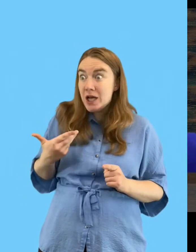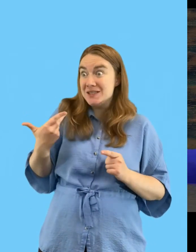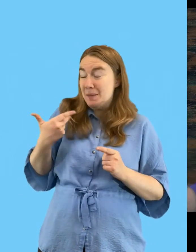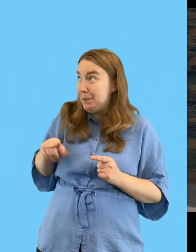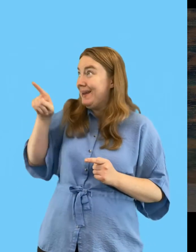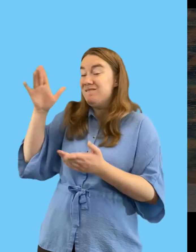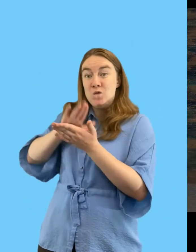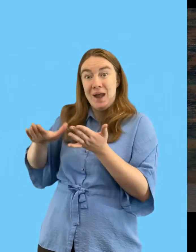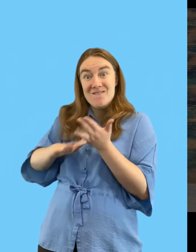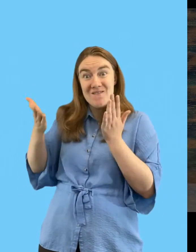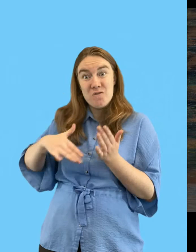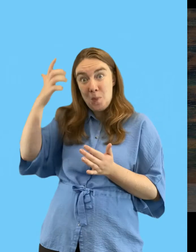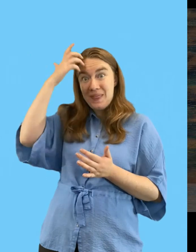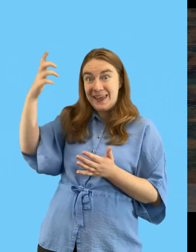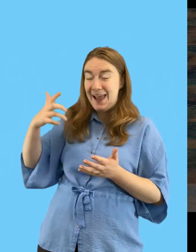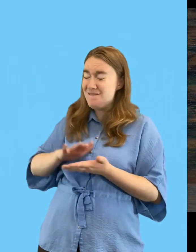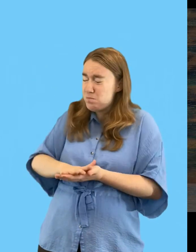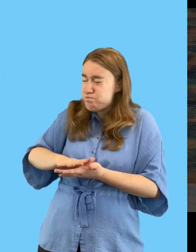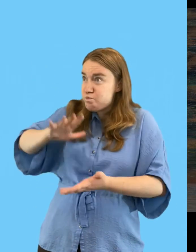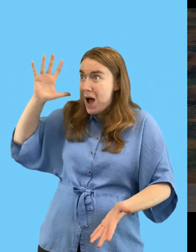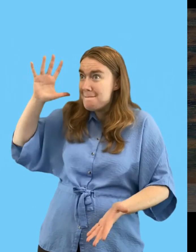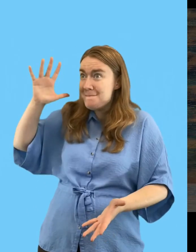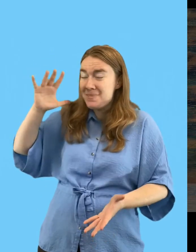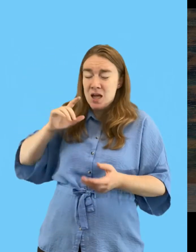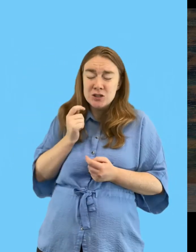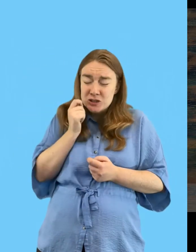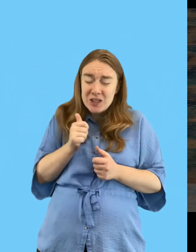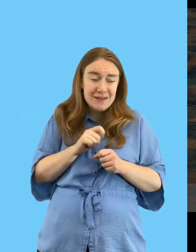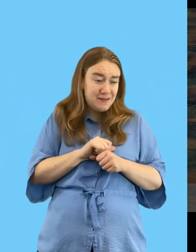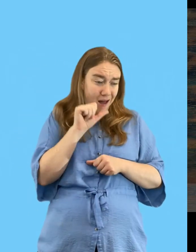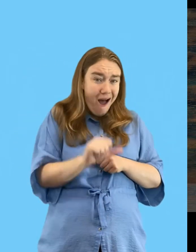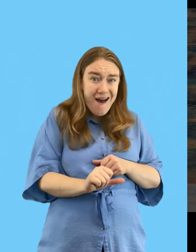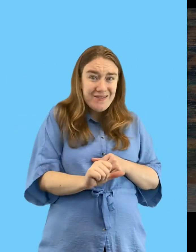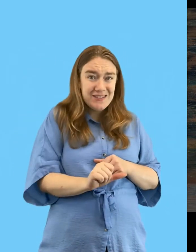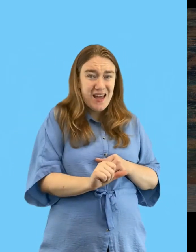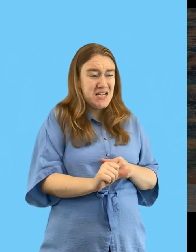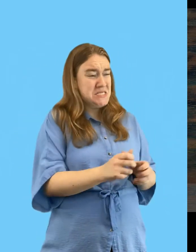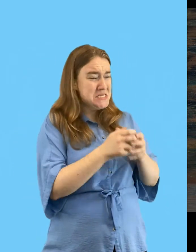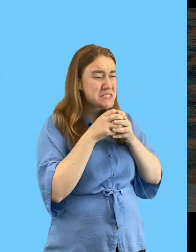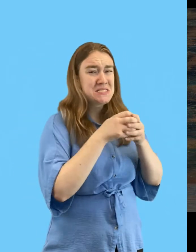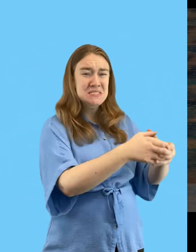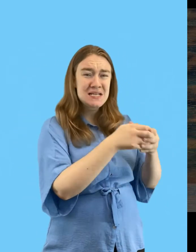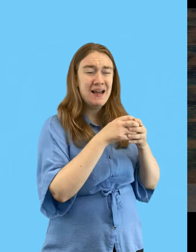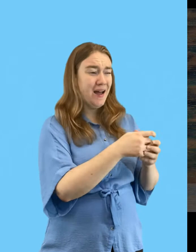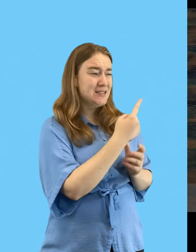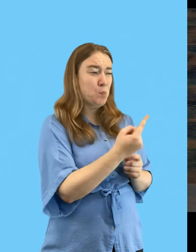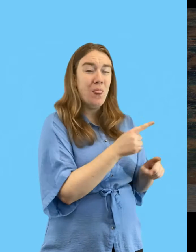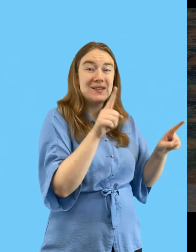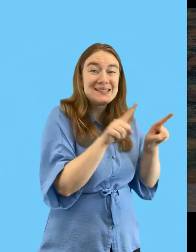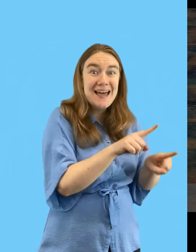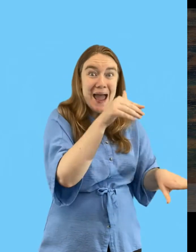of mercy, moments later, is choking a